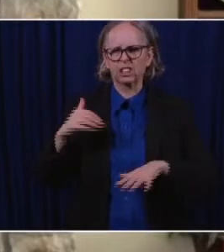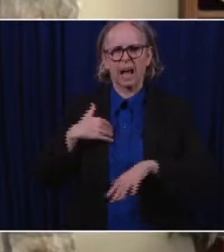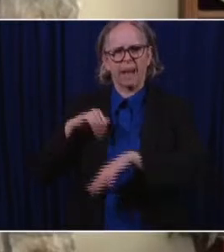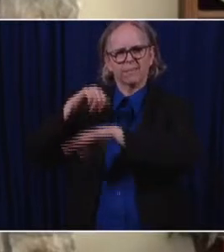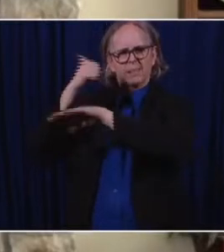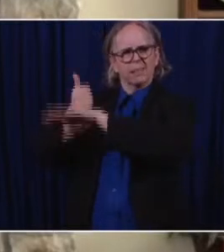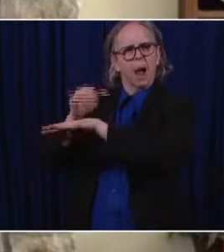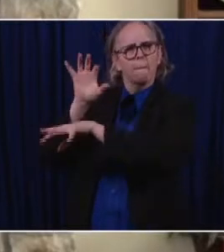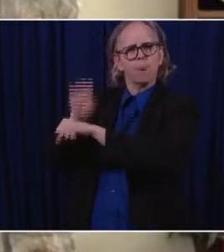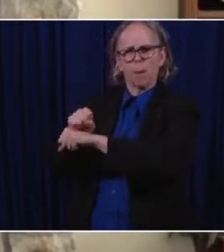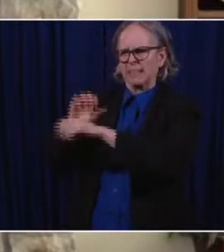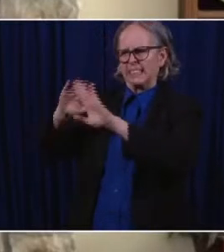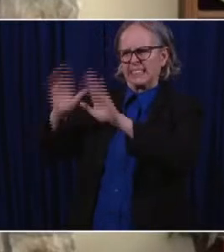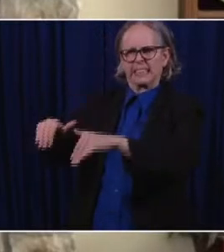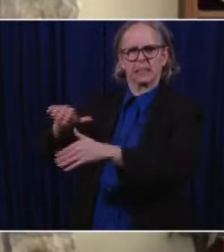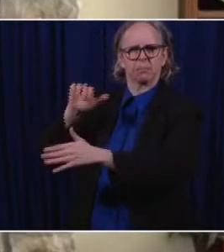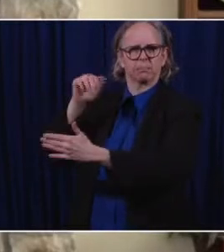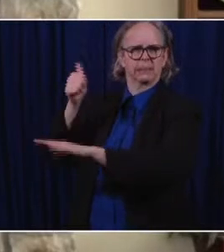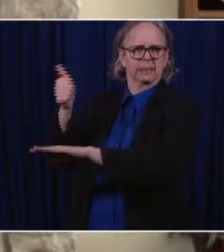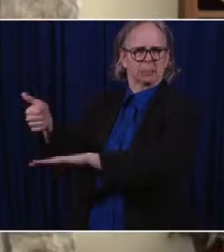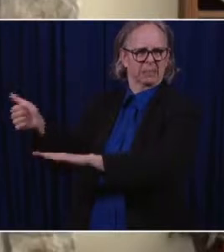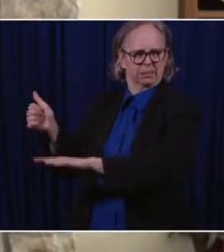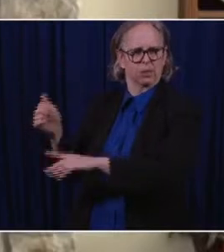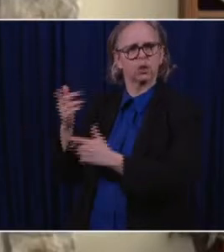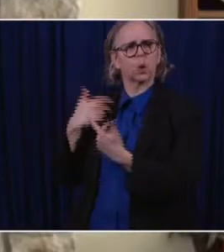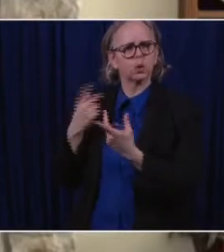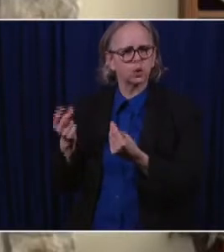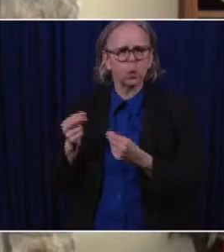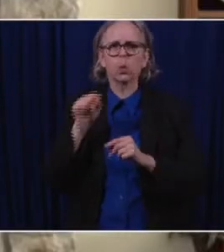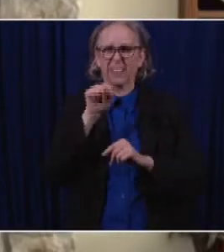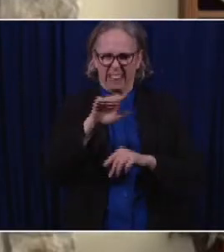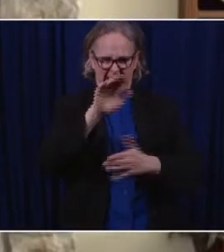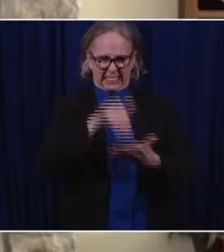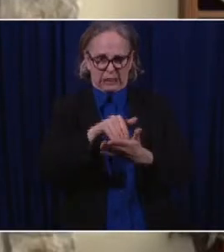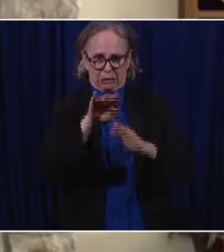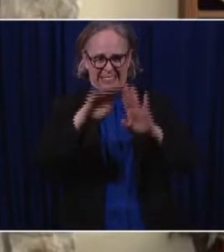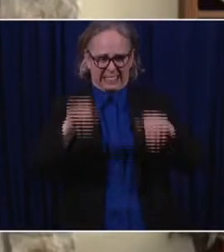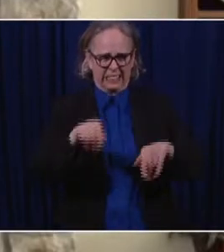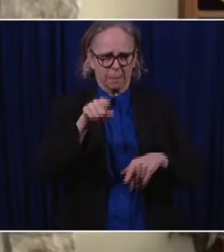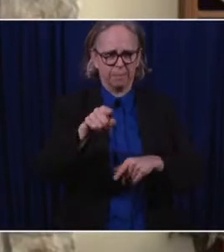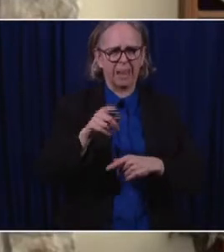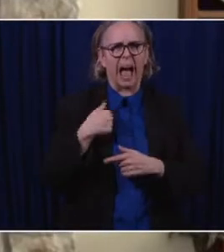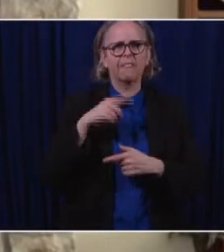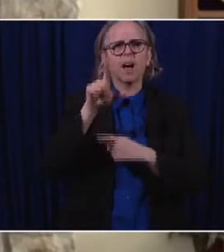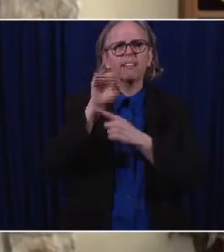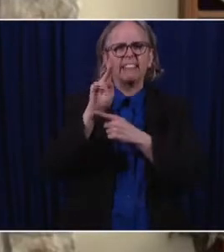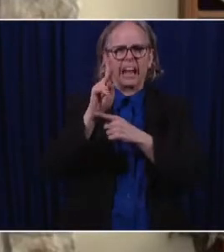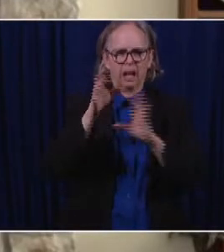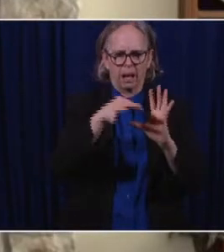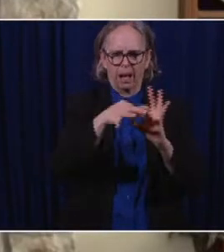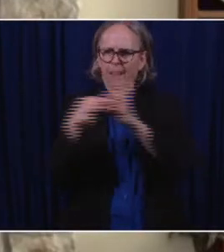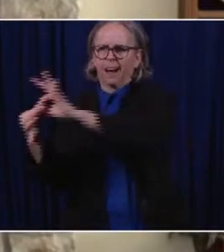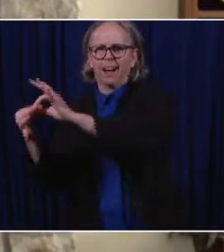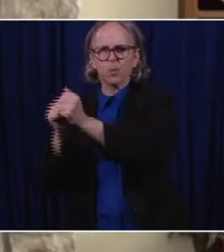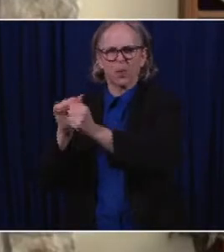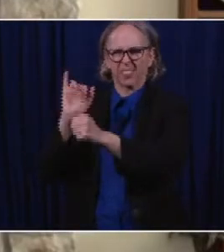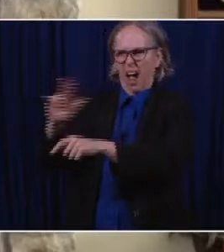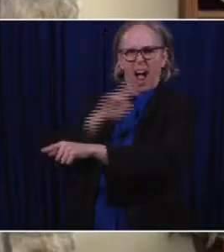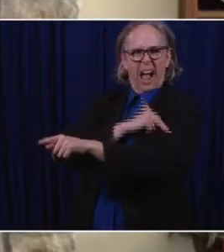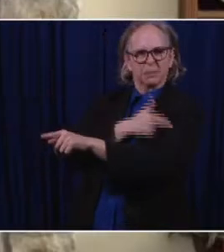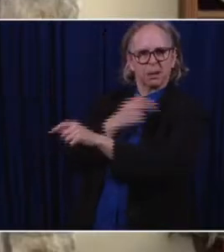Then you go actually into their system and schedule into their system. So again, it alleviates